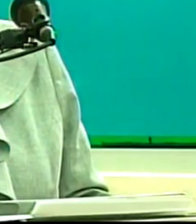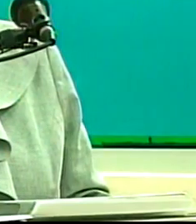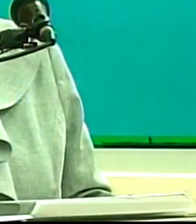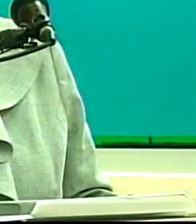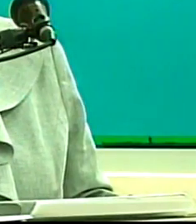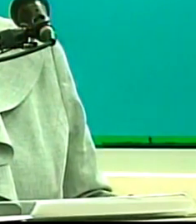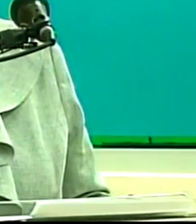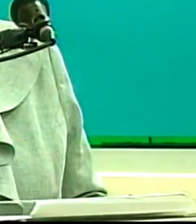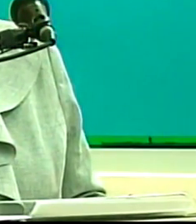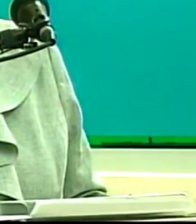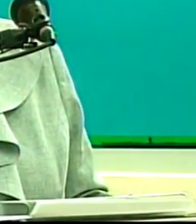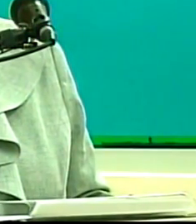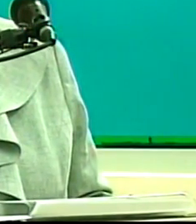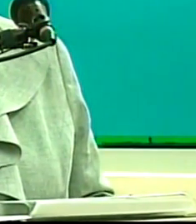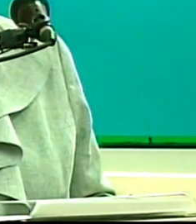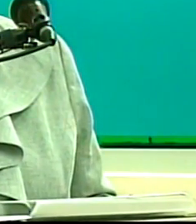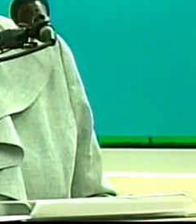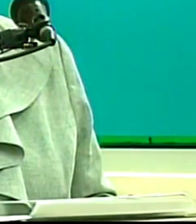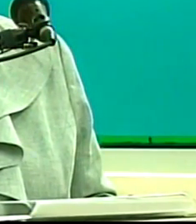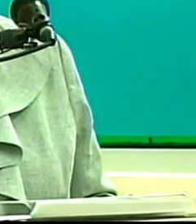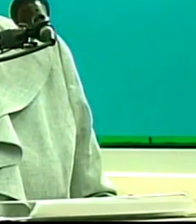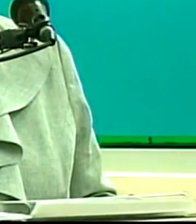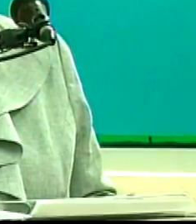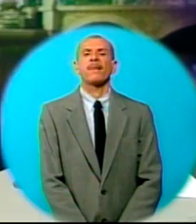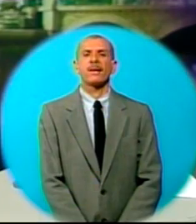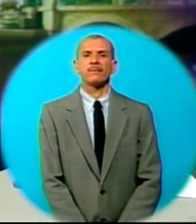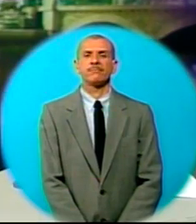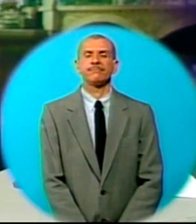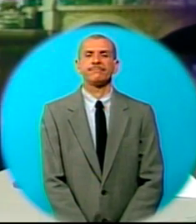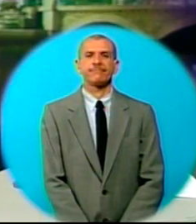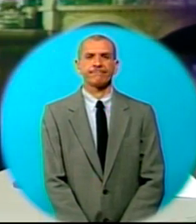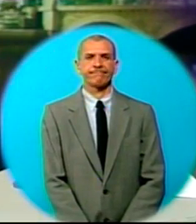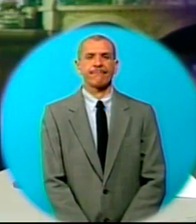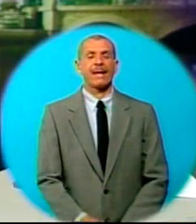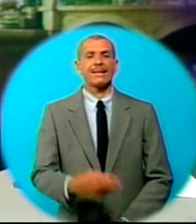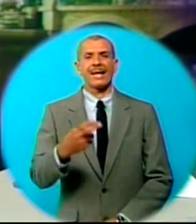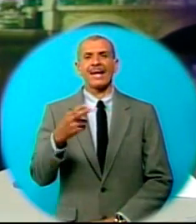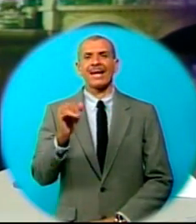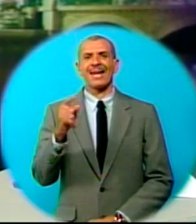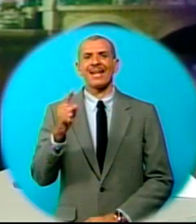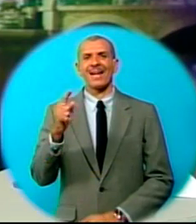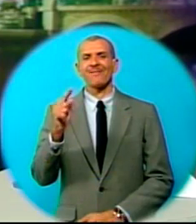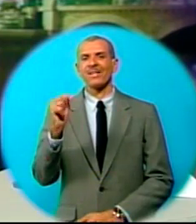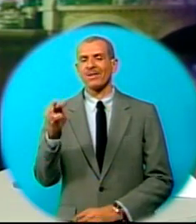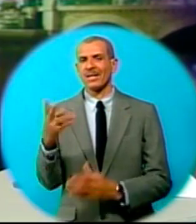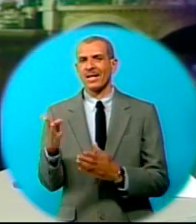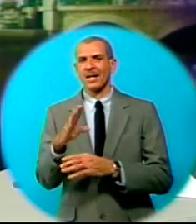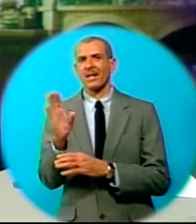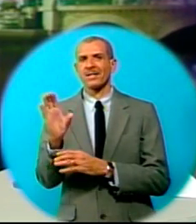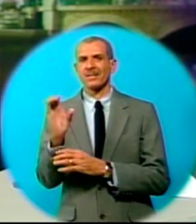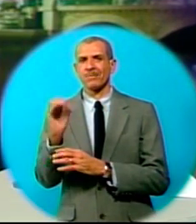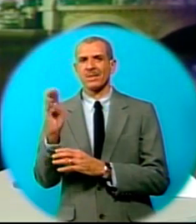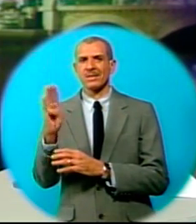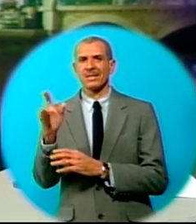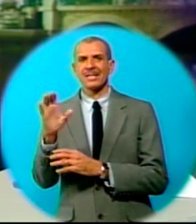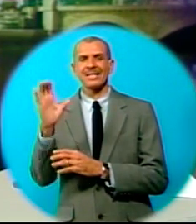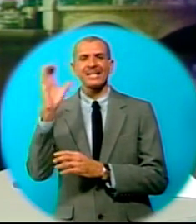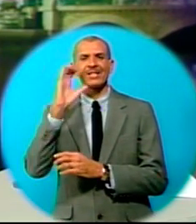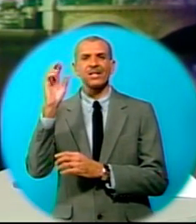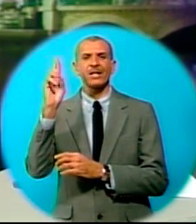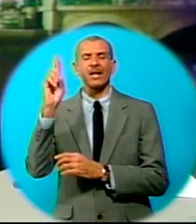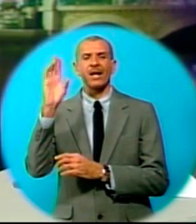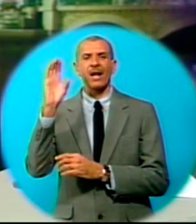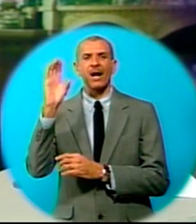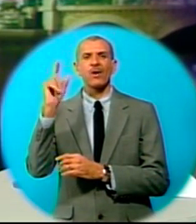by training hundreds. This activity has given us entrepreneurs. Indeed, some 20% of those